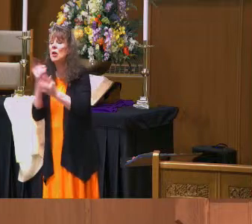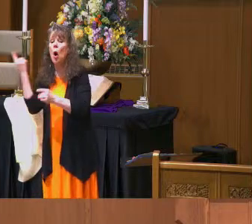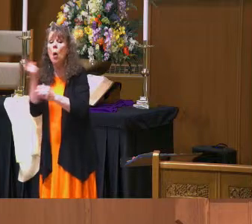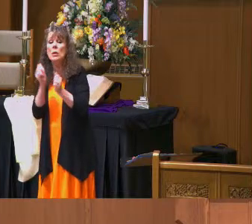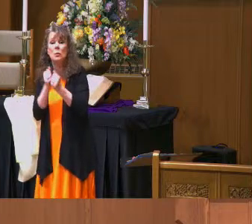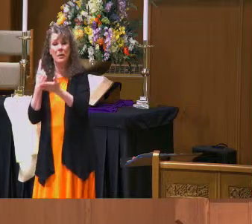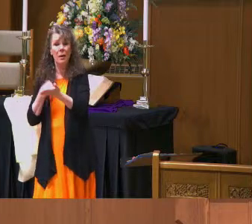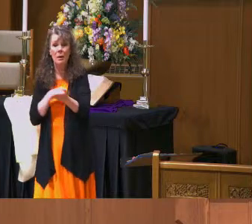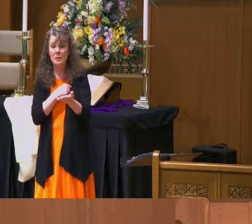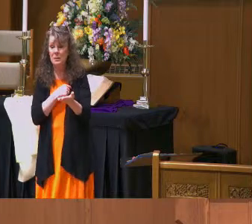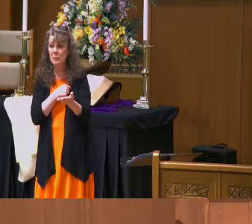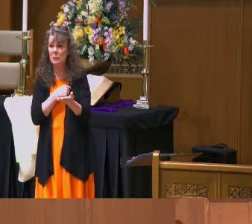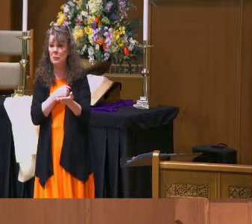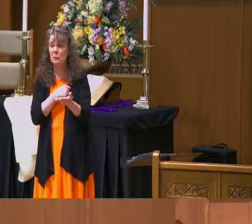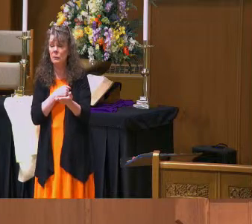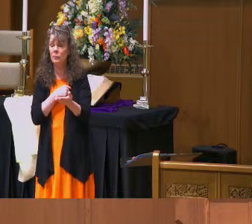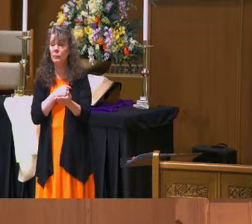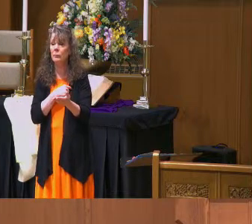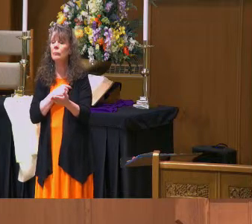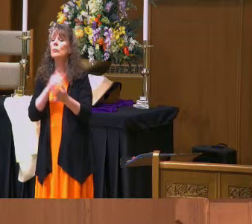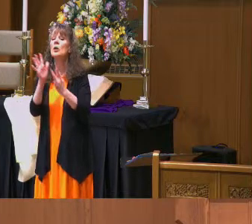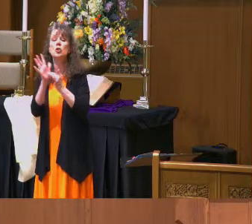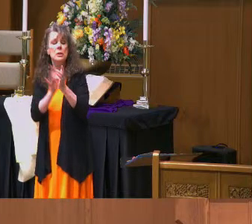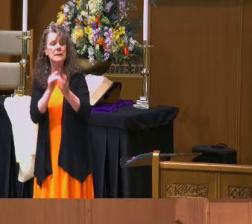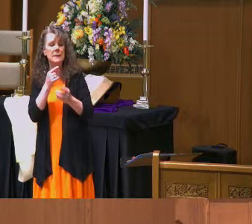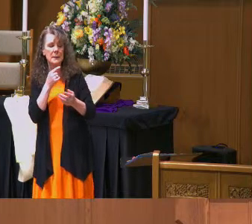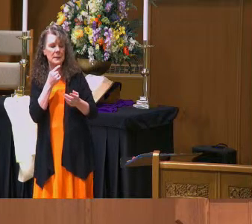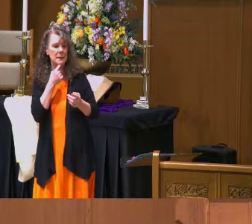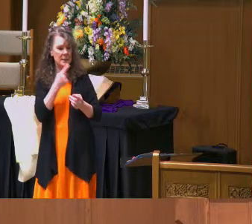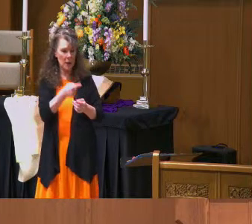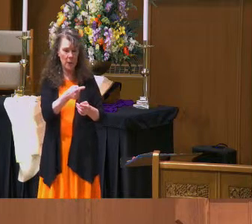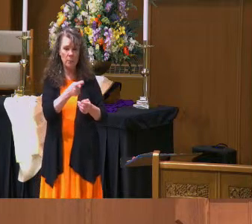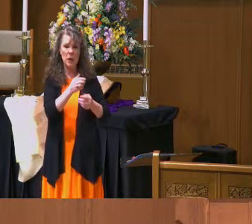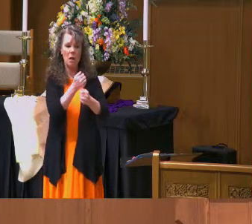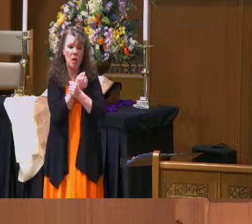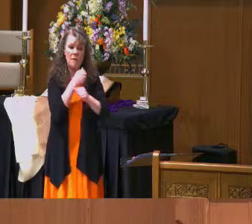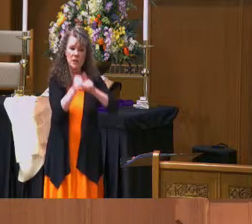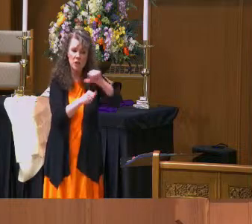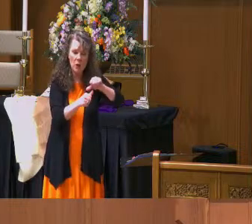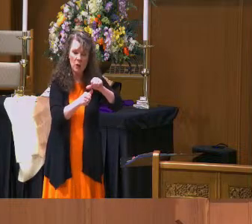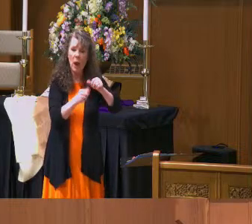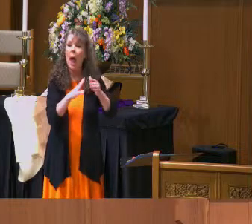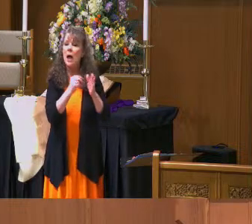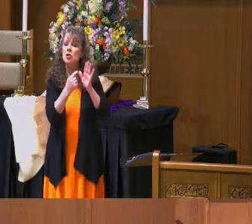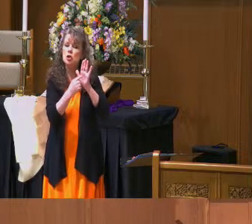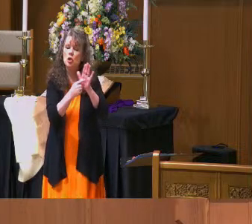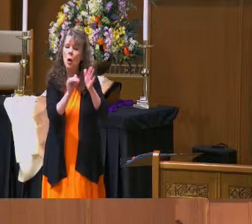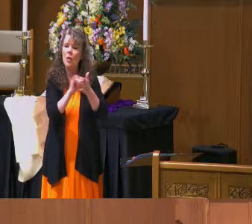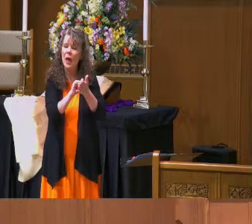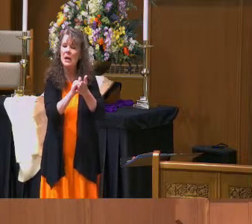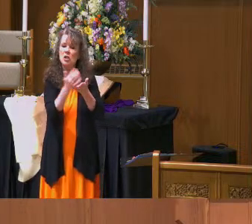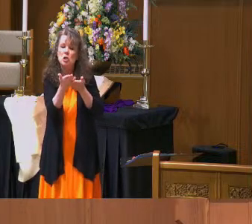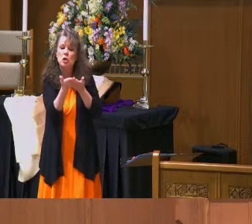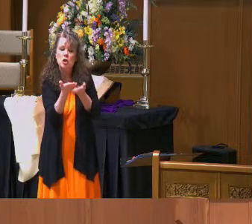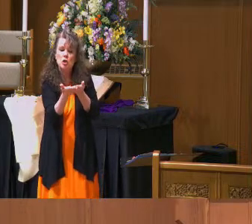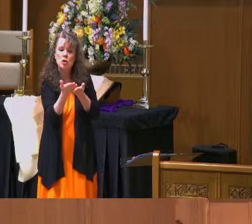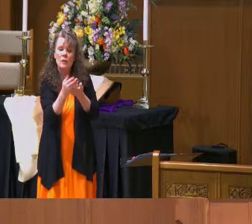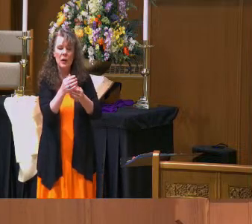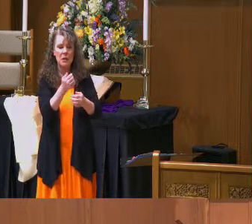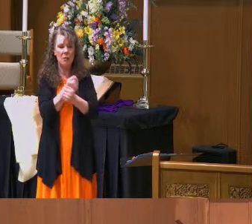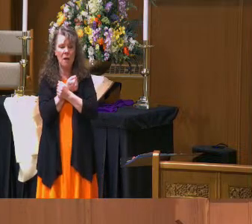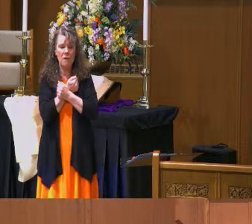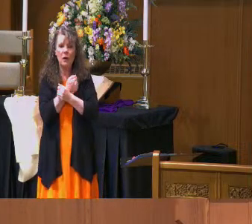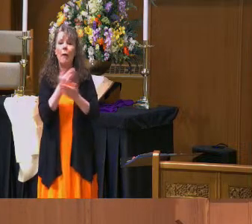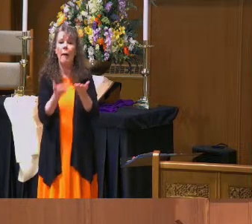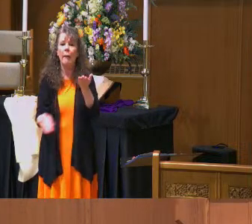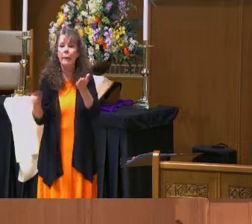us. He's told them to love one another, and he has demonstrated that servant-hearted love over